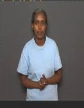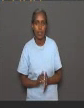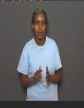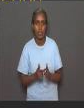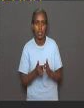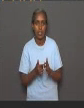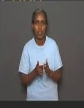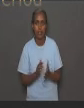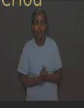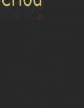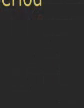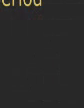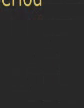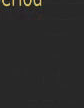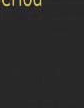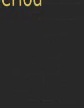Begin.